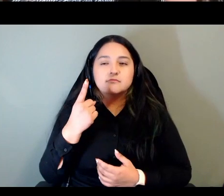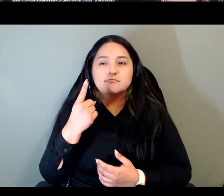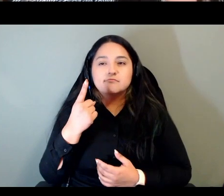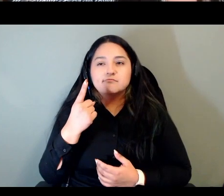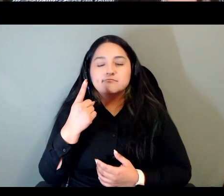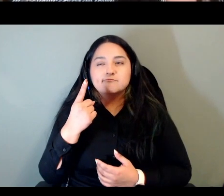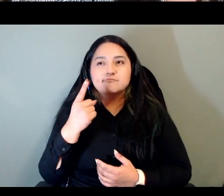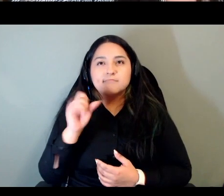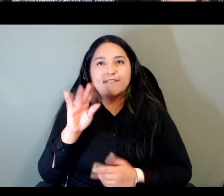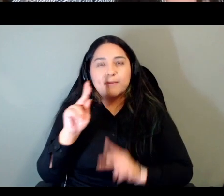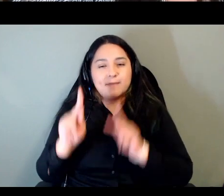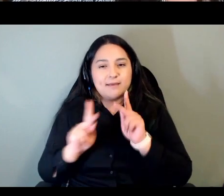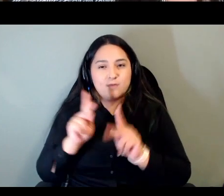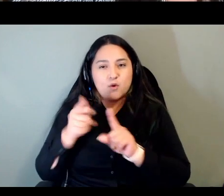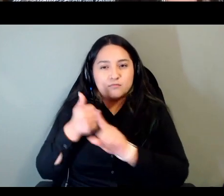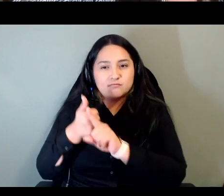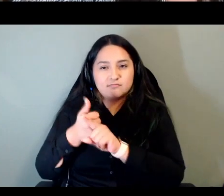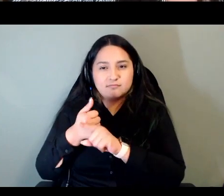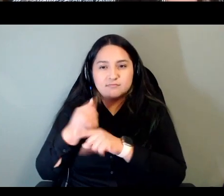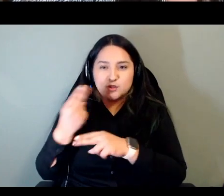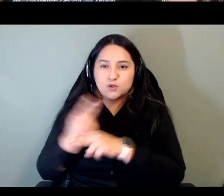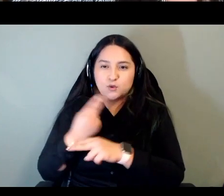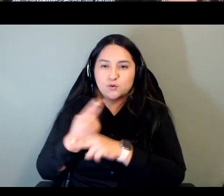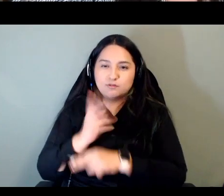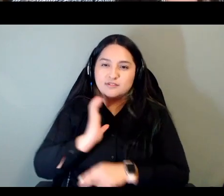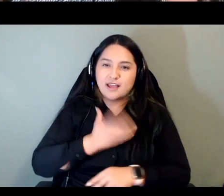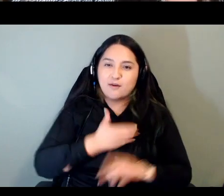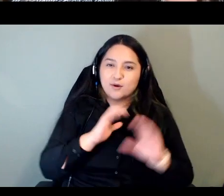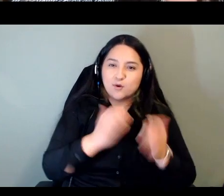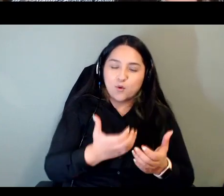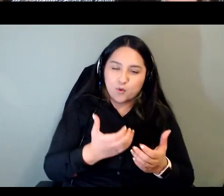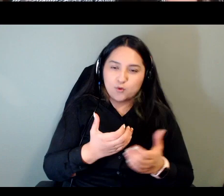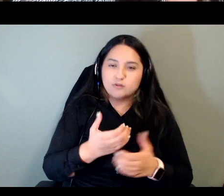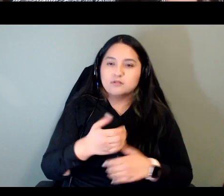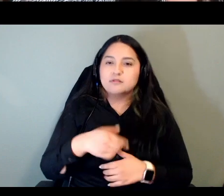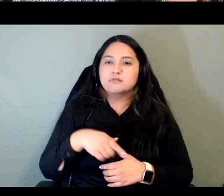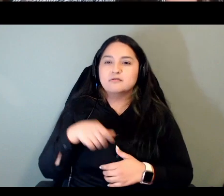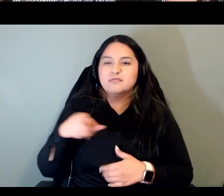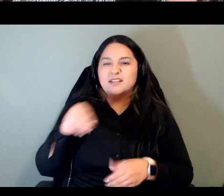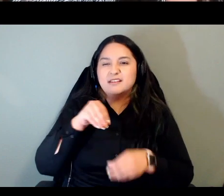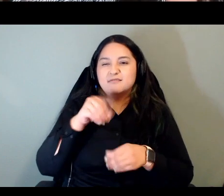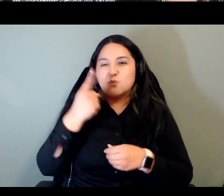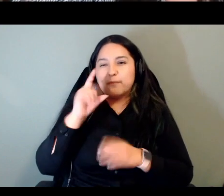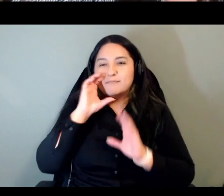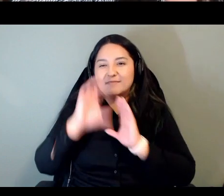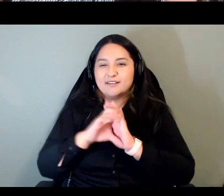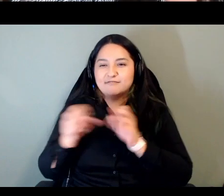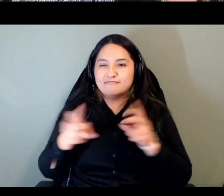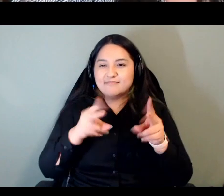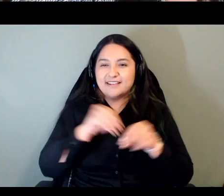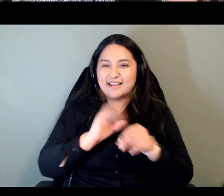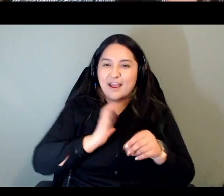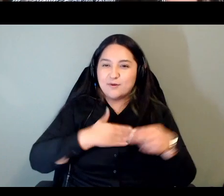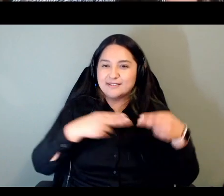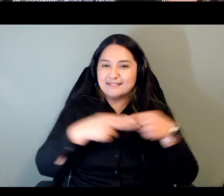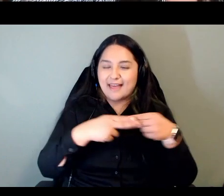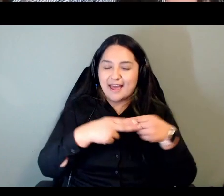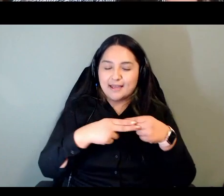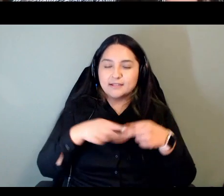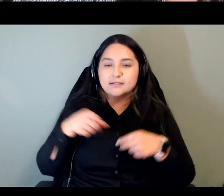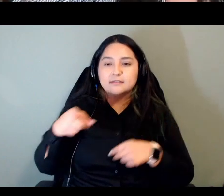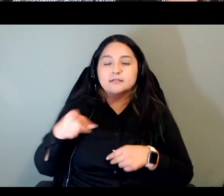people that is a user of our course and who we featured in our slides, Candace, her daughter, is 8 years